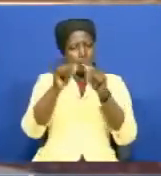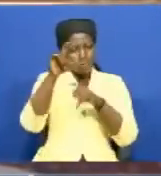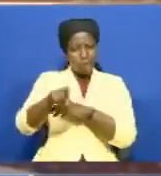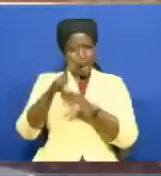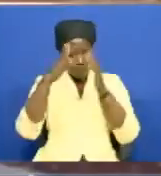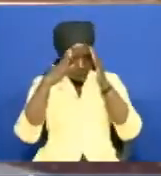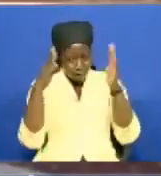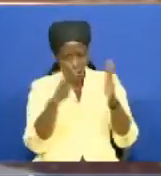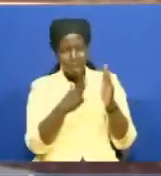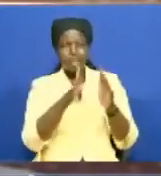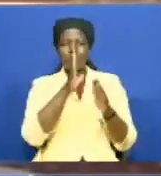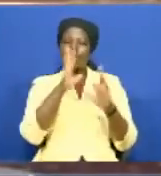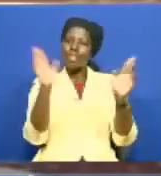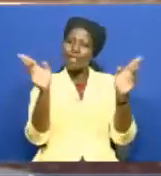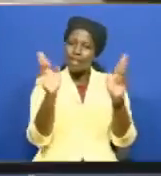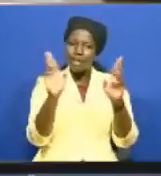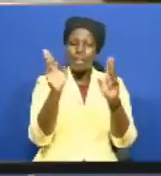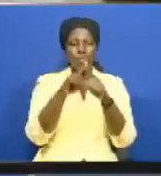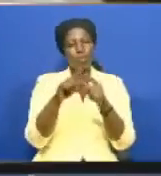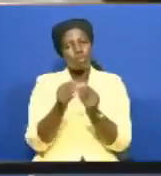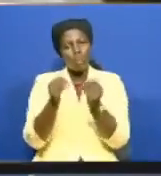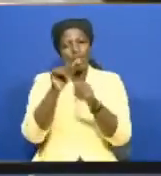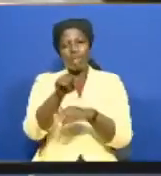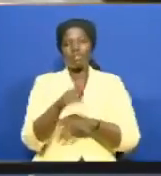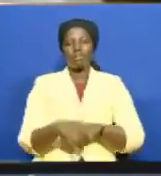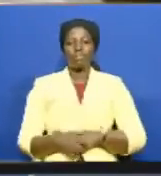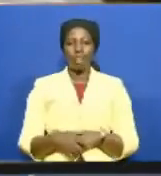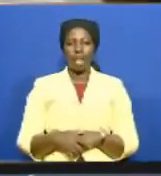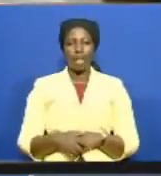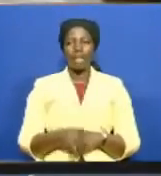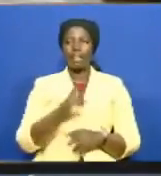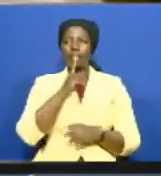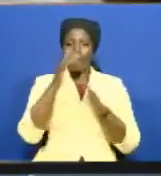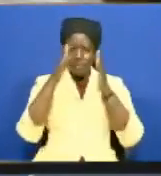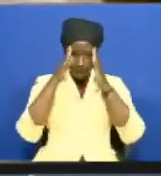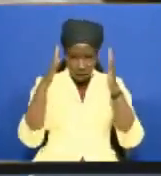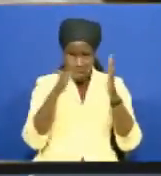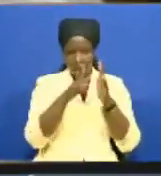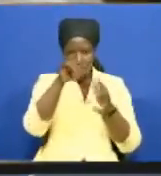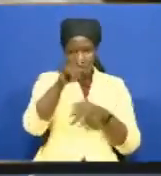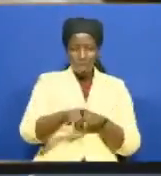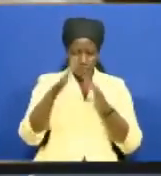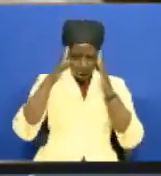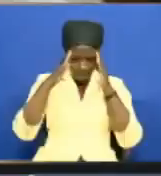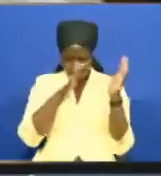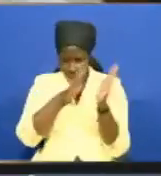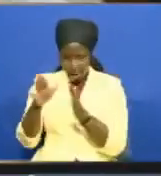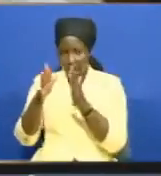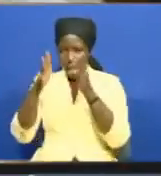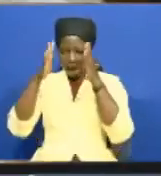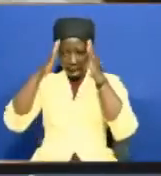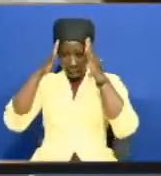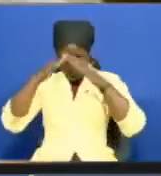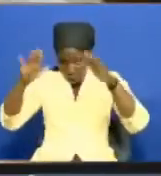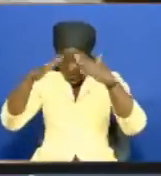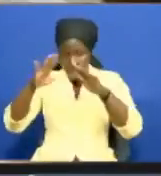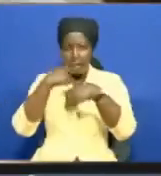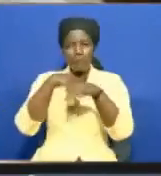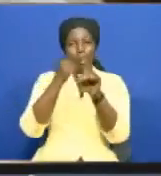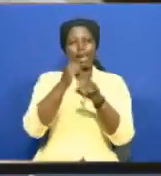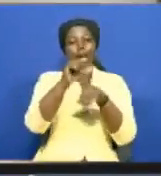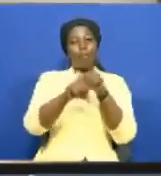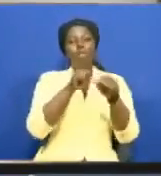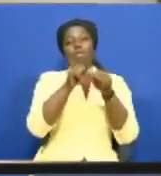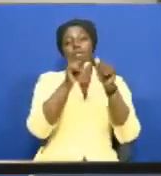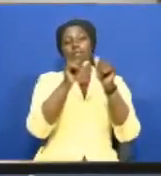and get ready to deal with. He said focus should instead be on creating awareness on available opportunities in